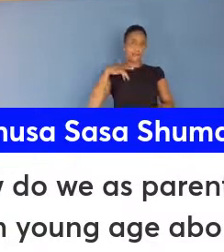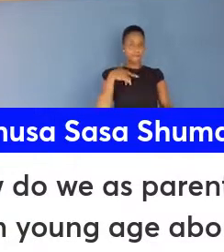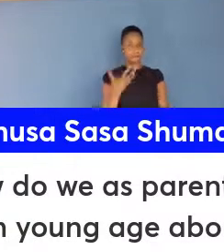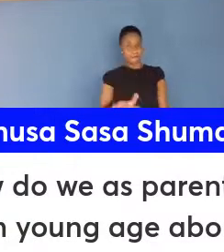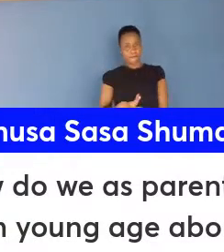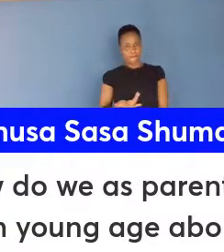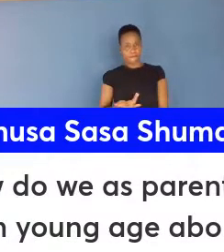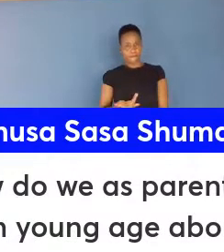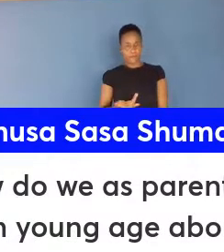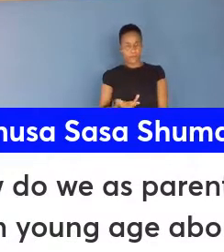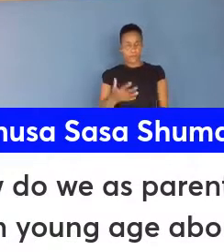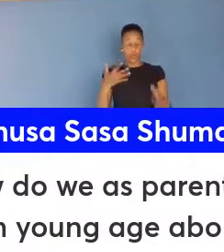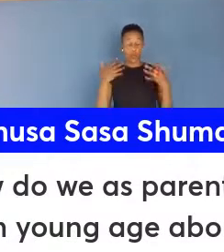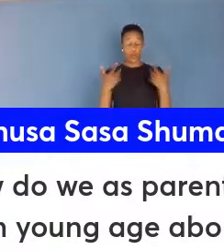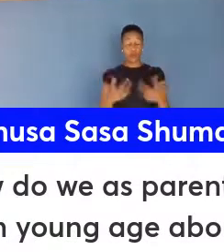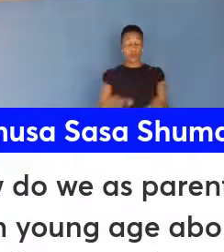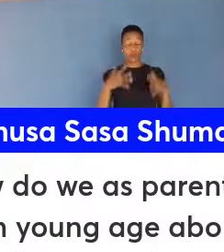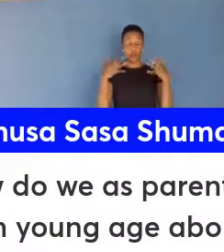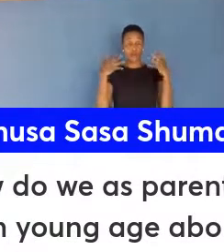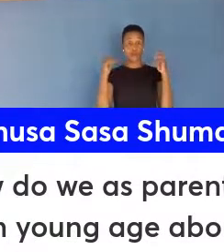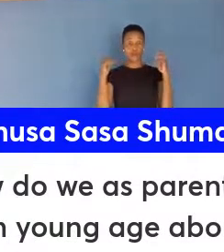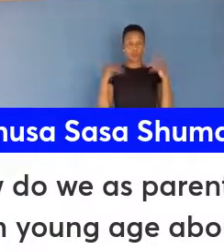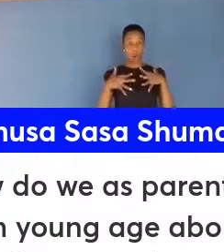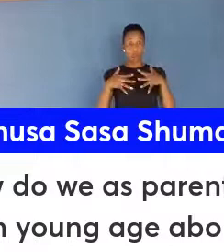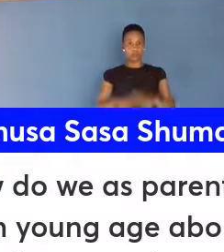Sure. Okay. Yeah.